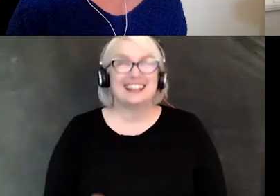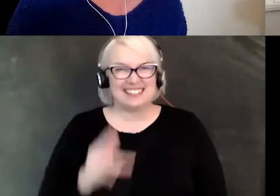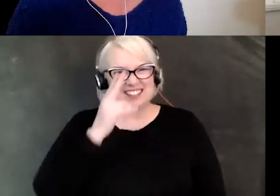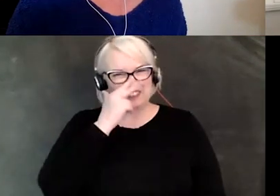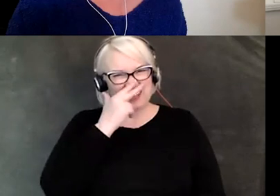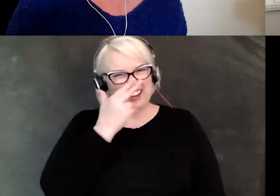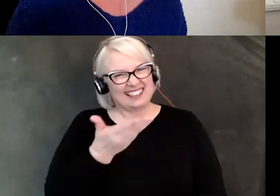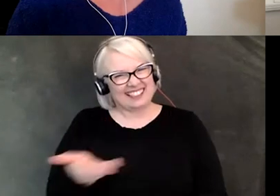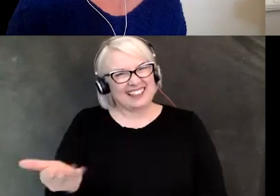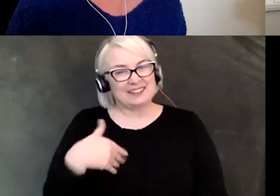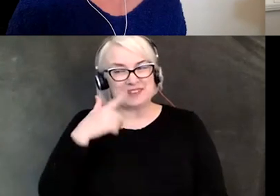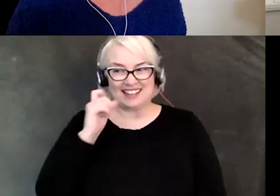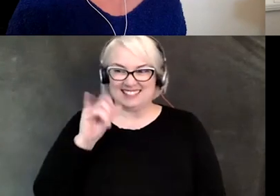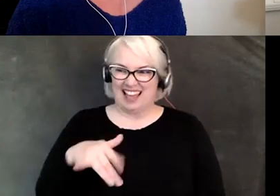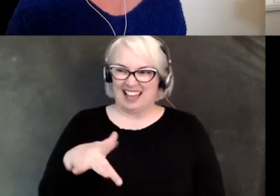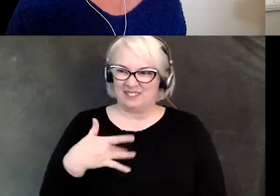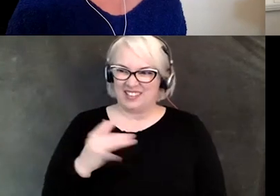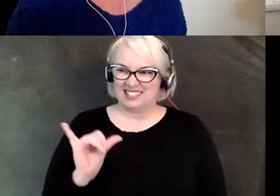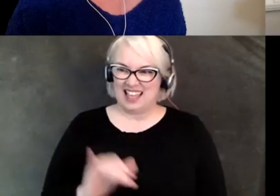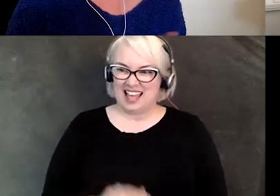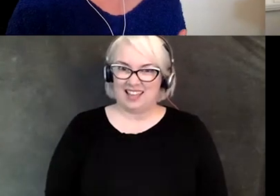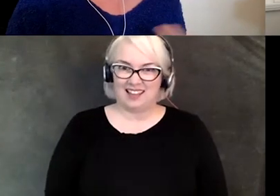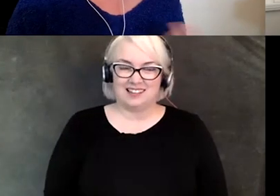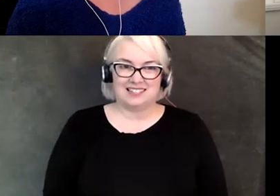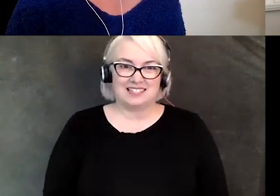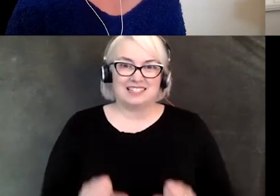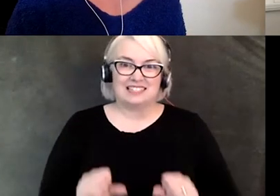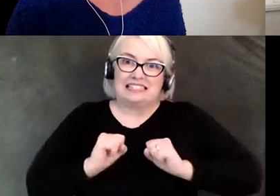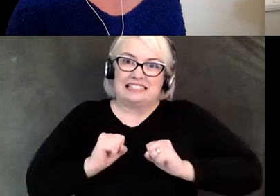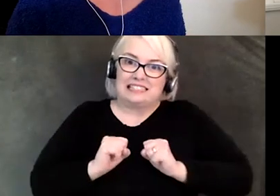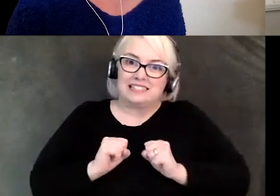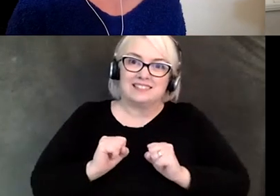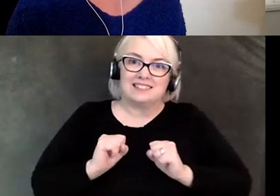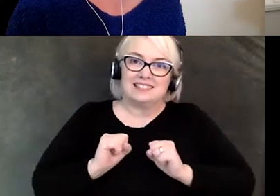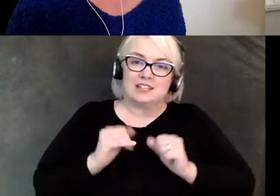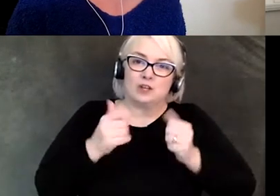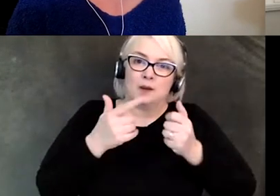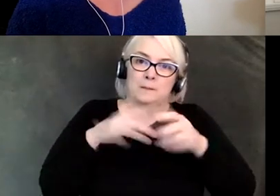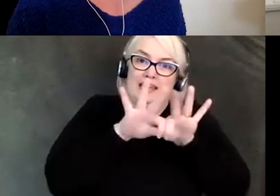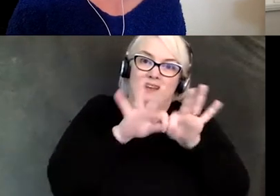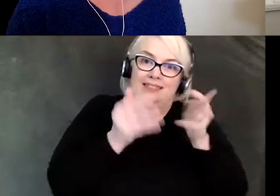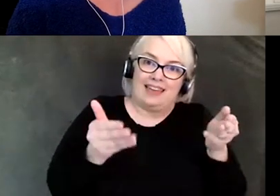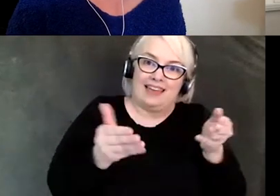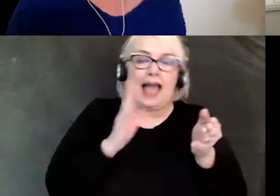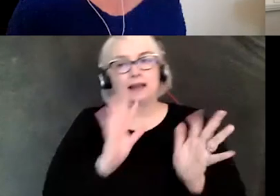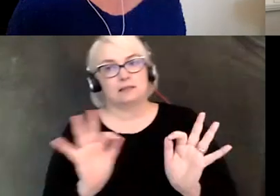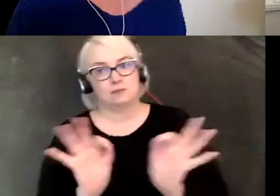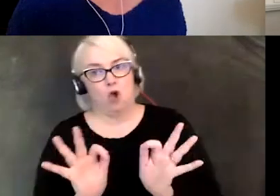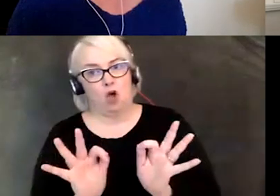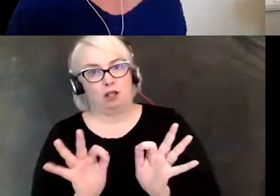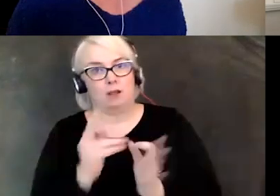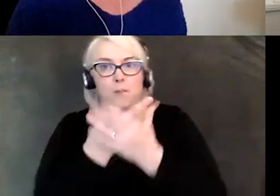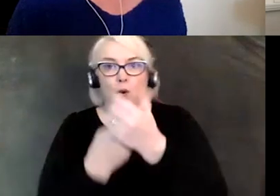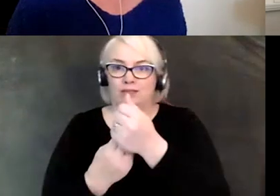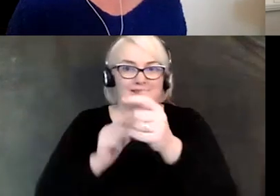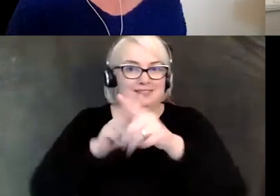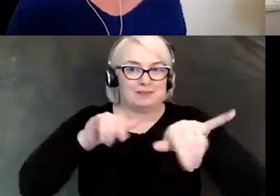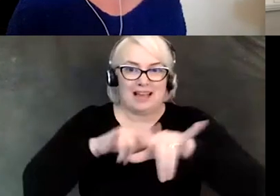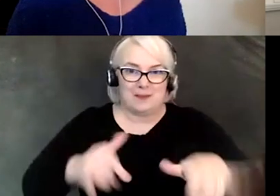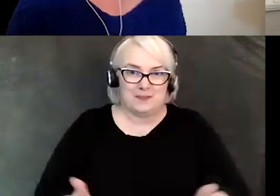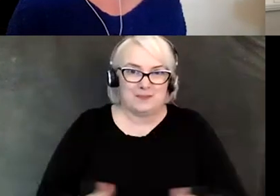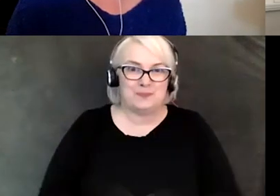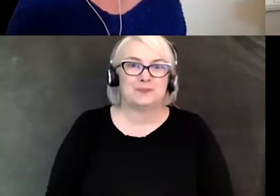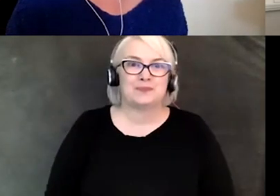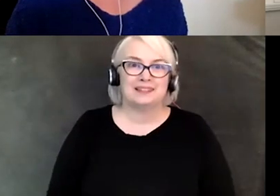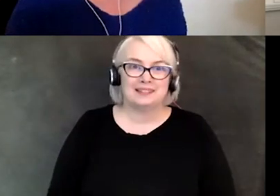because it feels like such a big and small thing. Yeah. Yeah. I I'm all over the